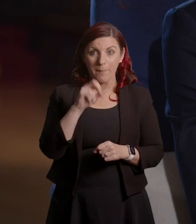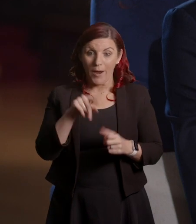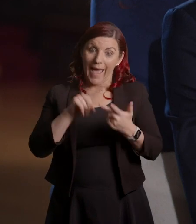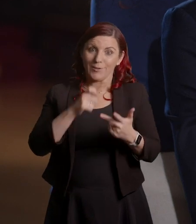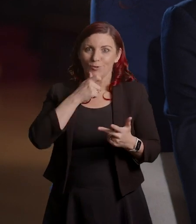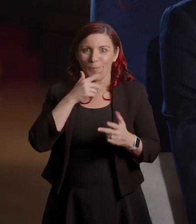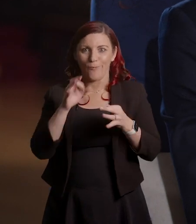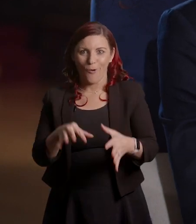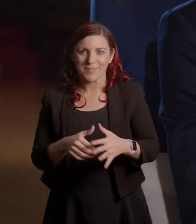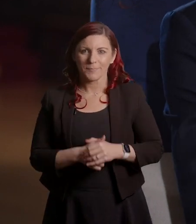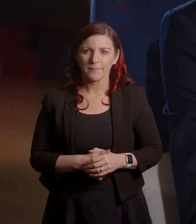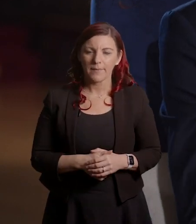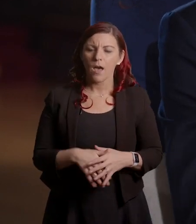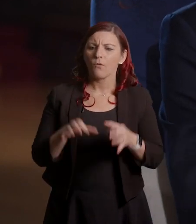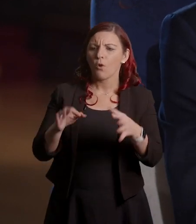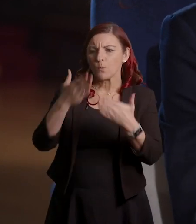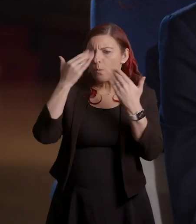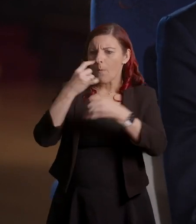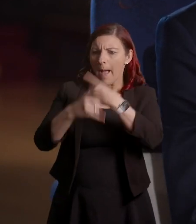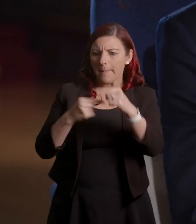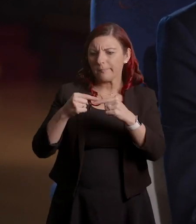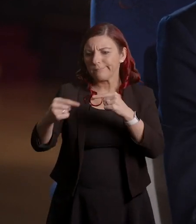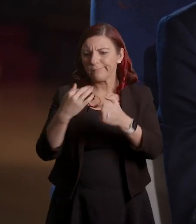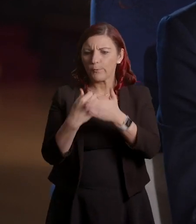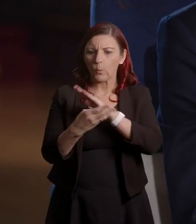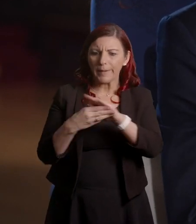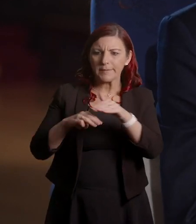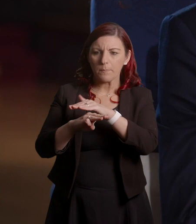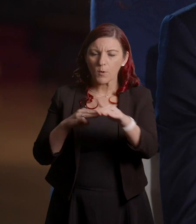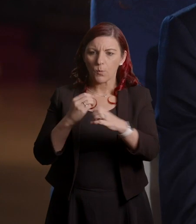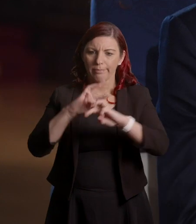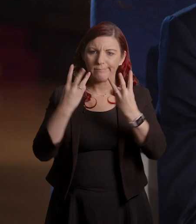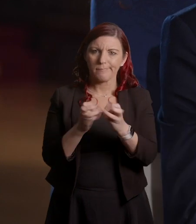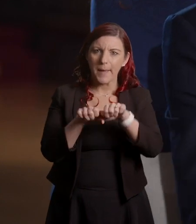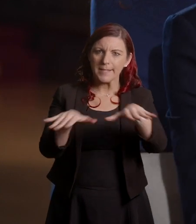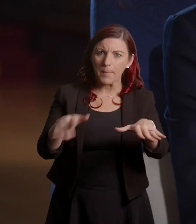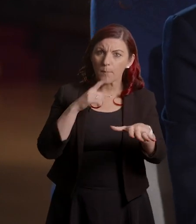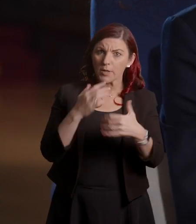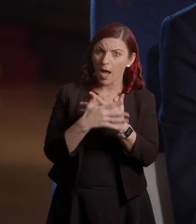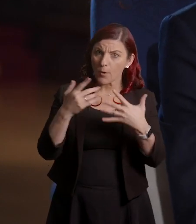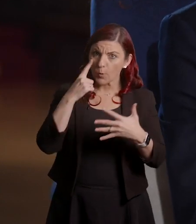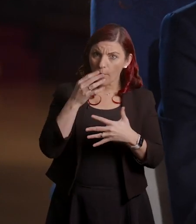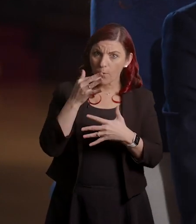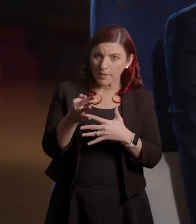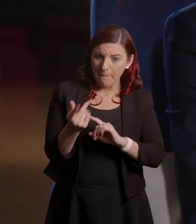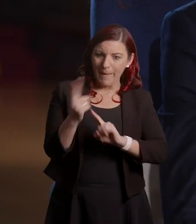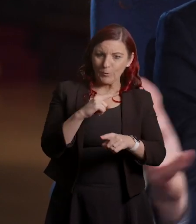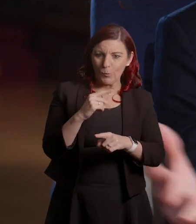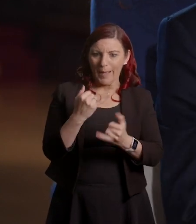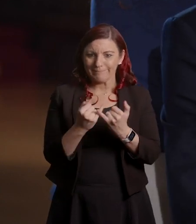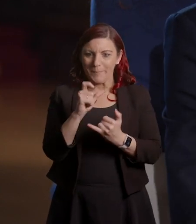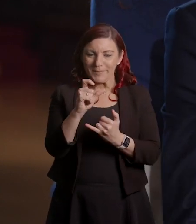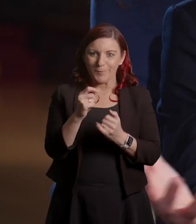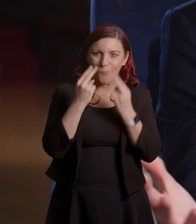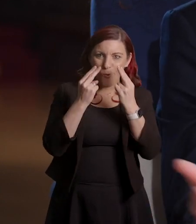Dublin. Des, we obviously don't know what's going to happen over the next few weeks and months with regards to the pandemic, but how much are you looking forward to maybe getting back to some sort of